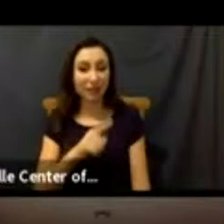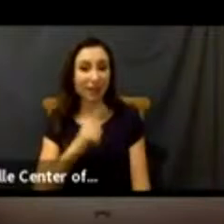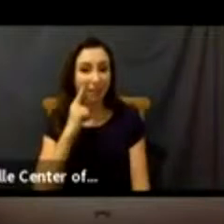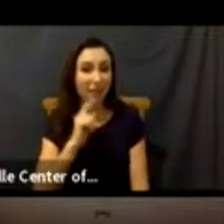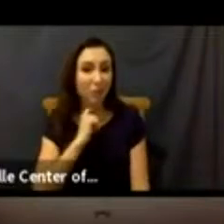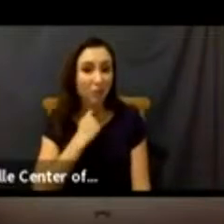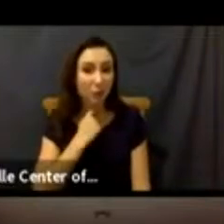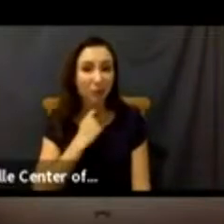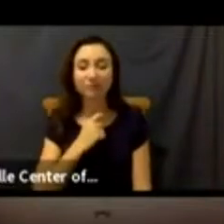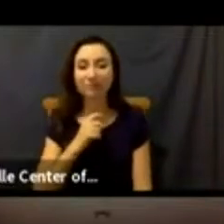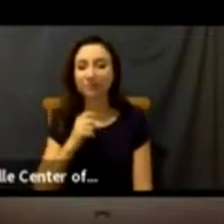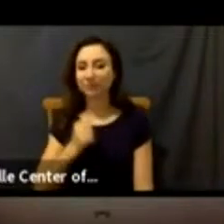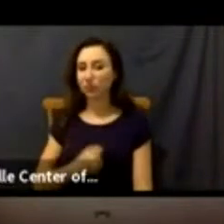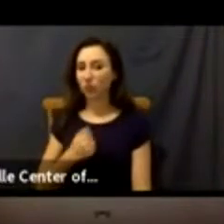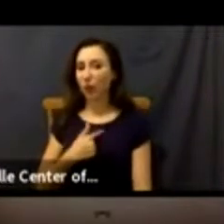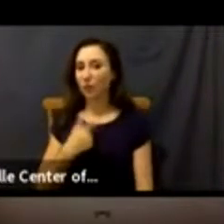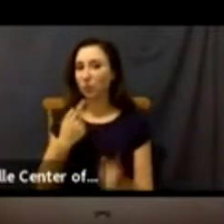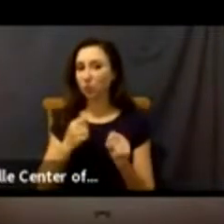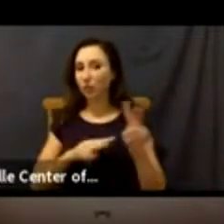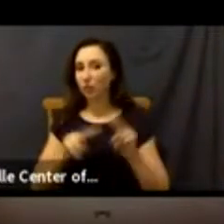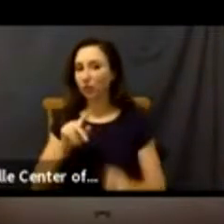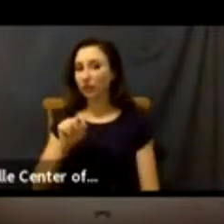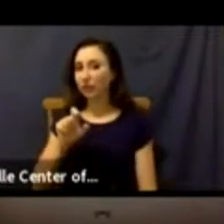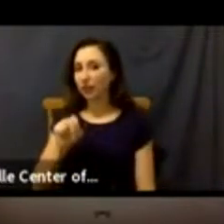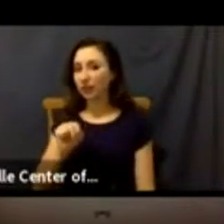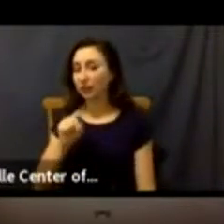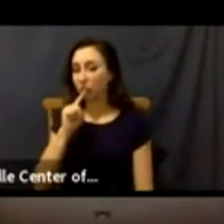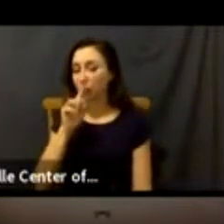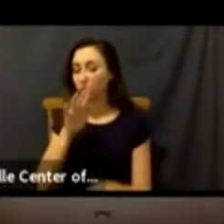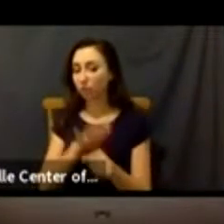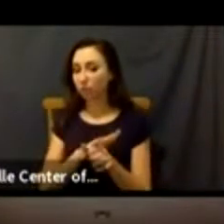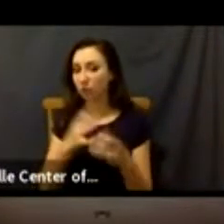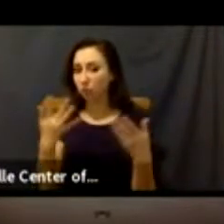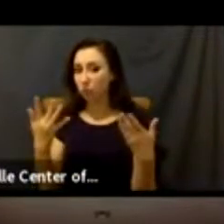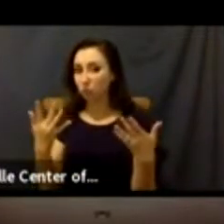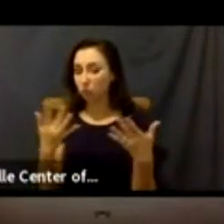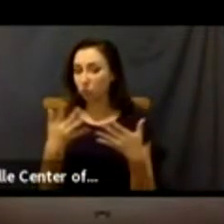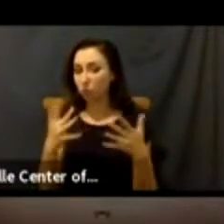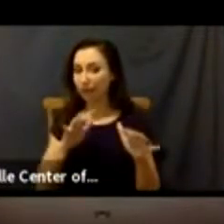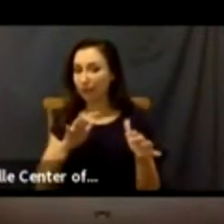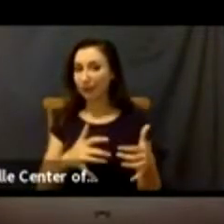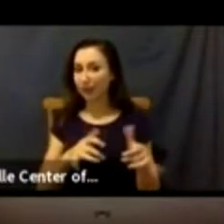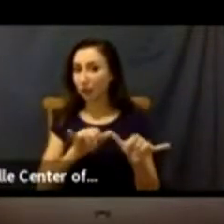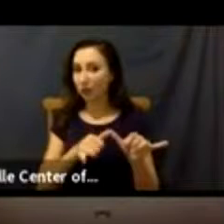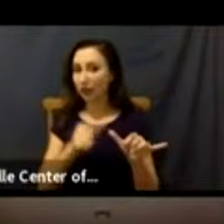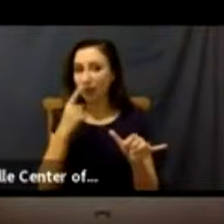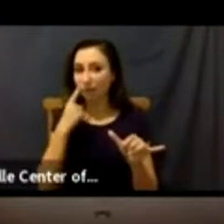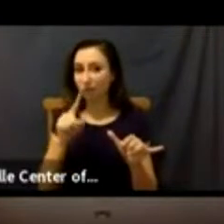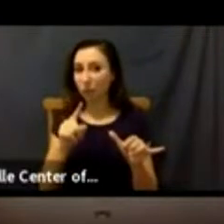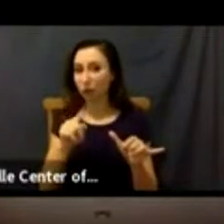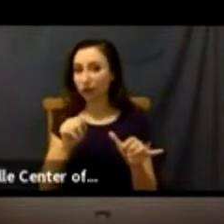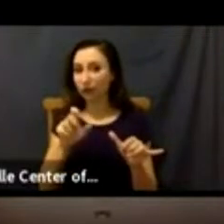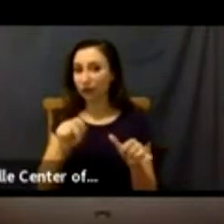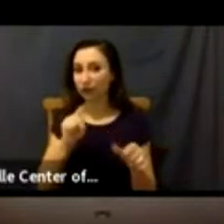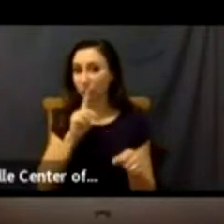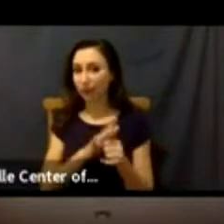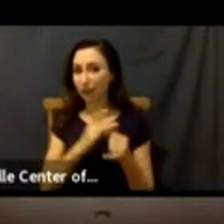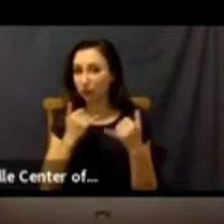I was trying to look at the Tennessee pledge and see what the gathering size guidelines were in there, were in the Tennessee pledge at this time, because I can't